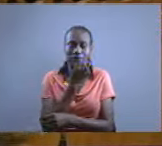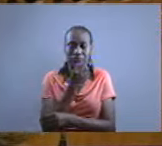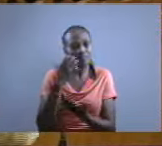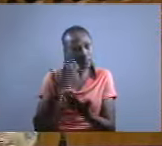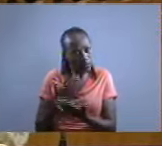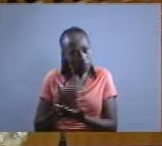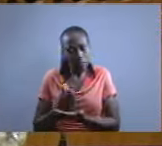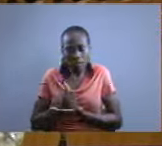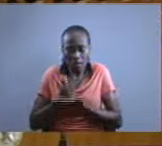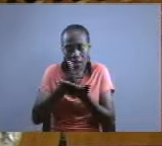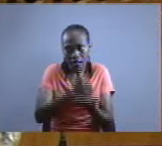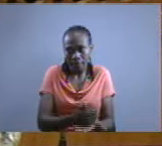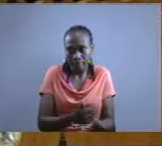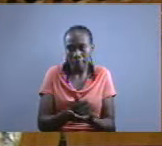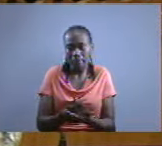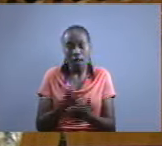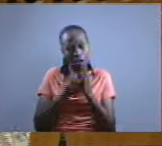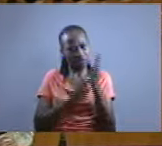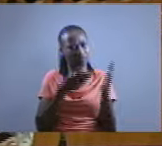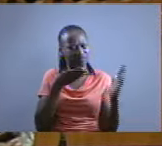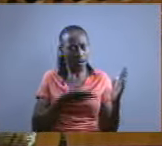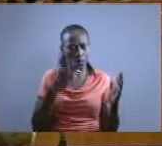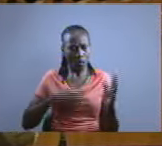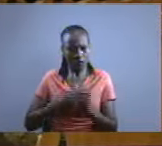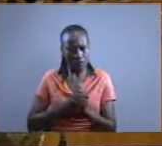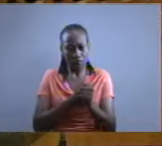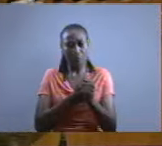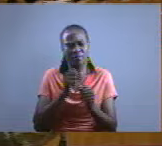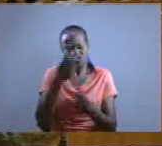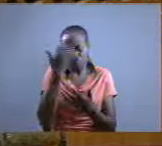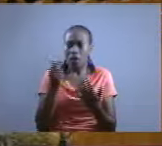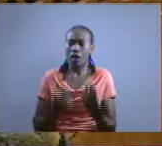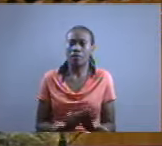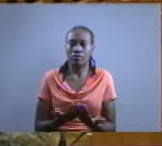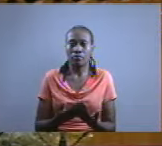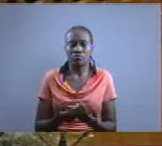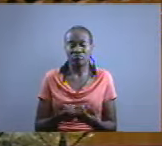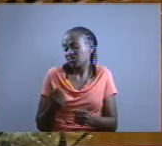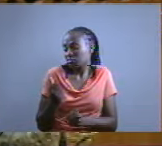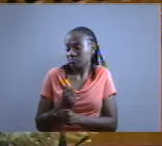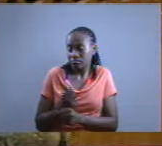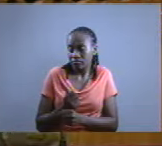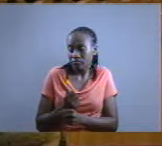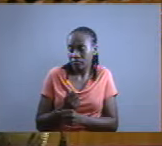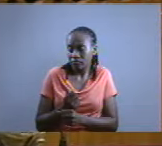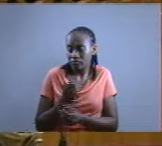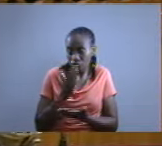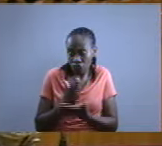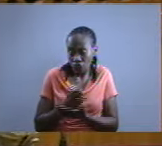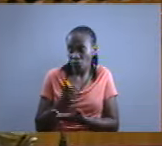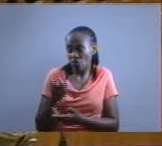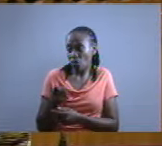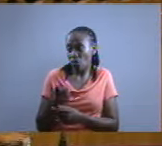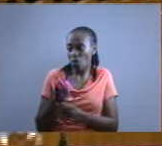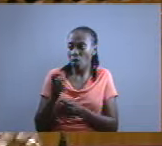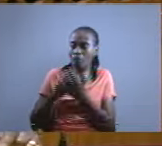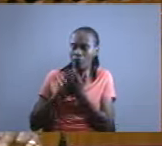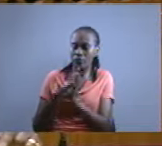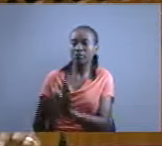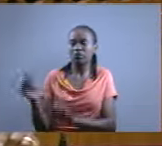able to comply with this legislation? Now, I'm not sure whom are you representing, because organized business,